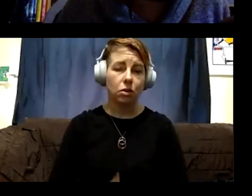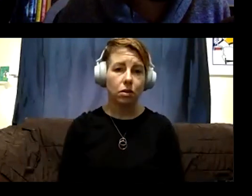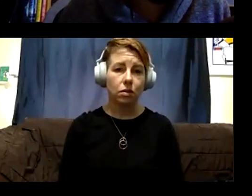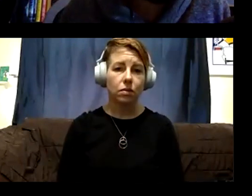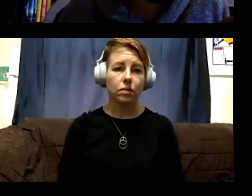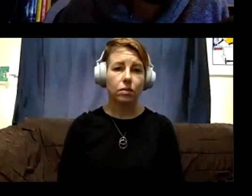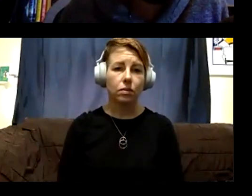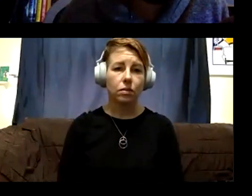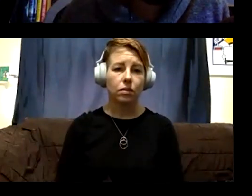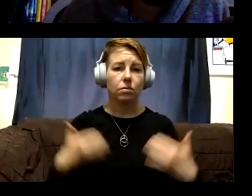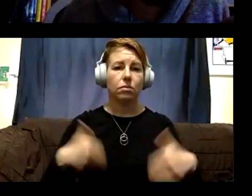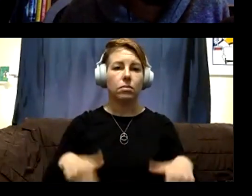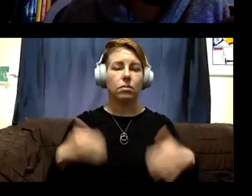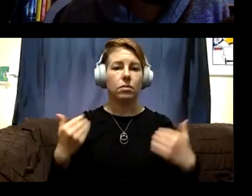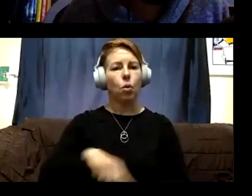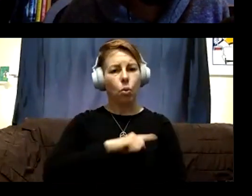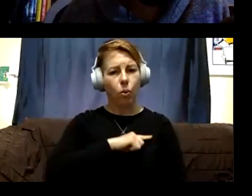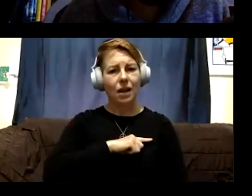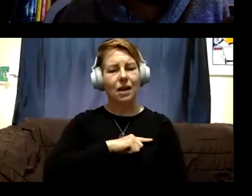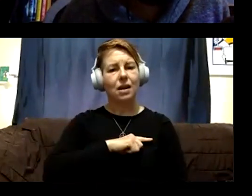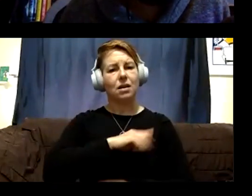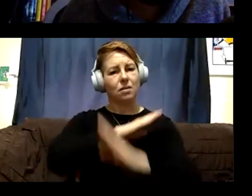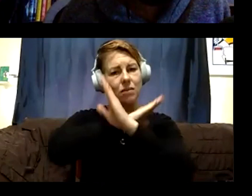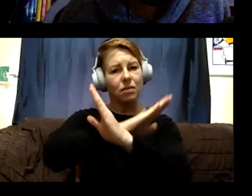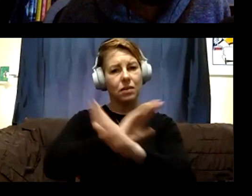We resist enclosure.